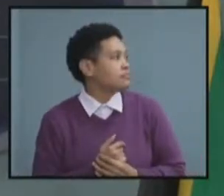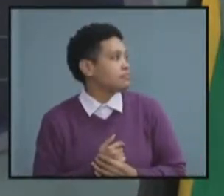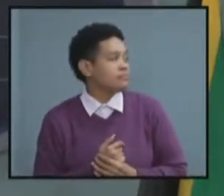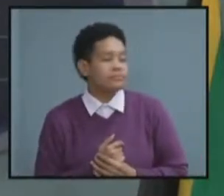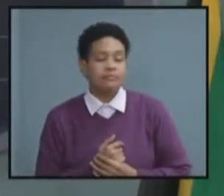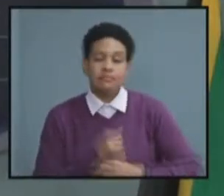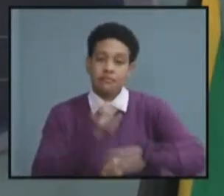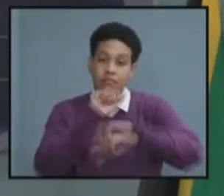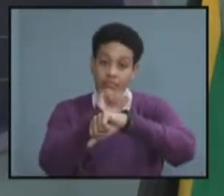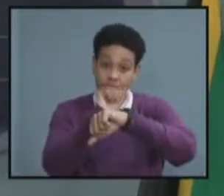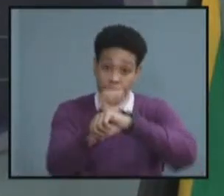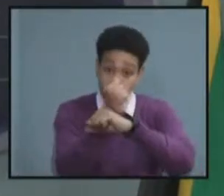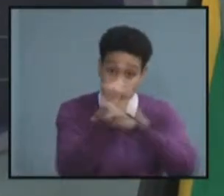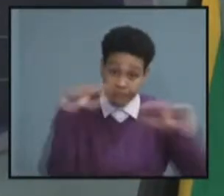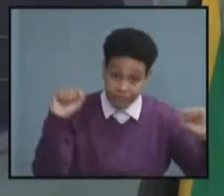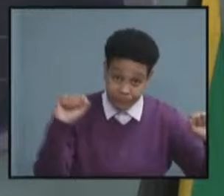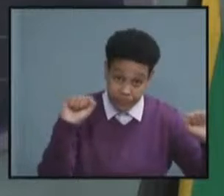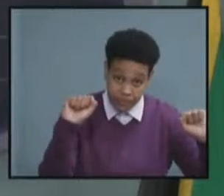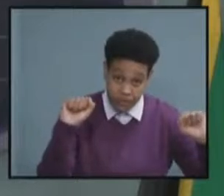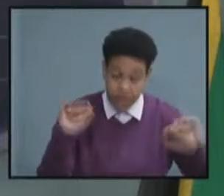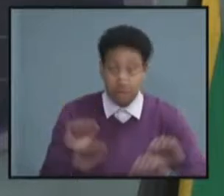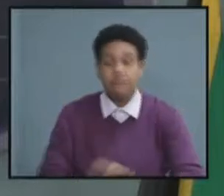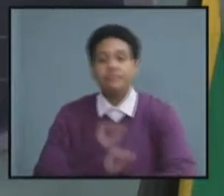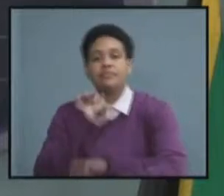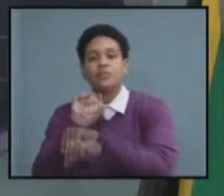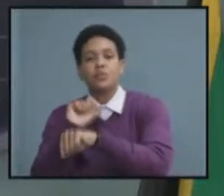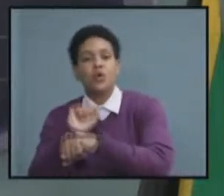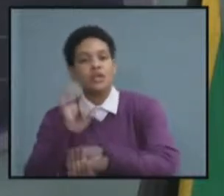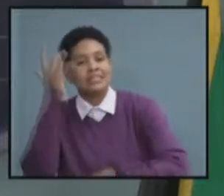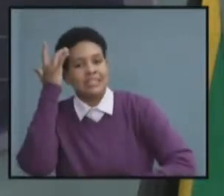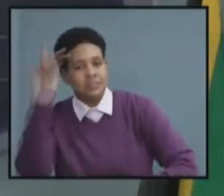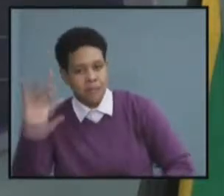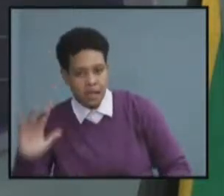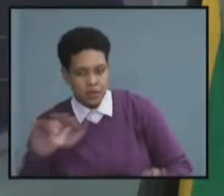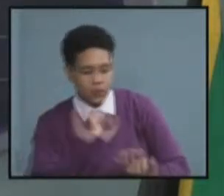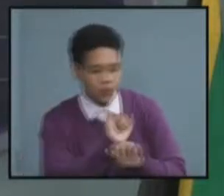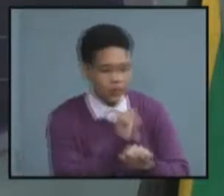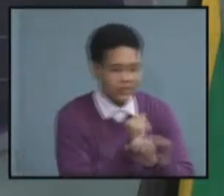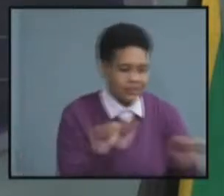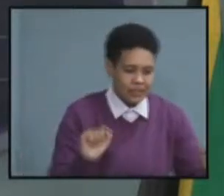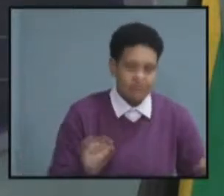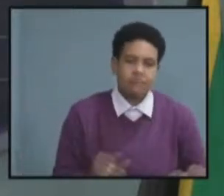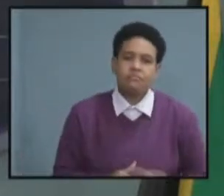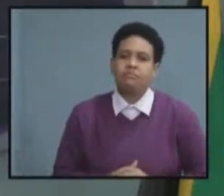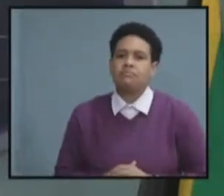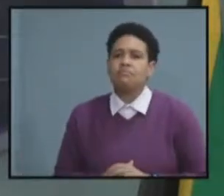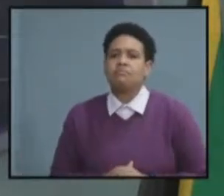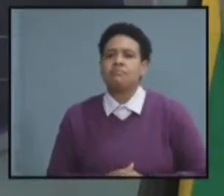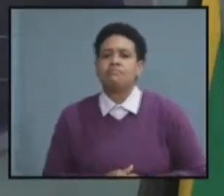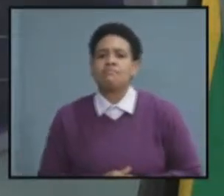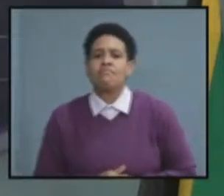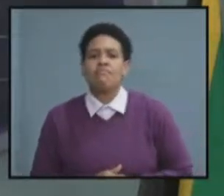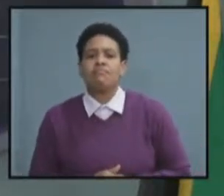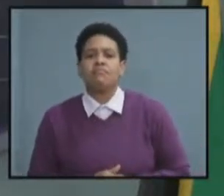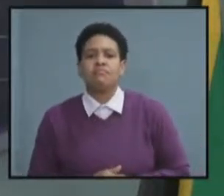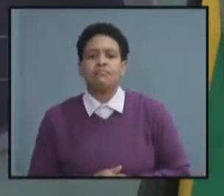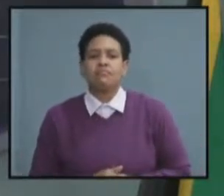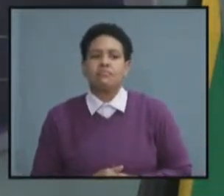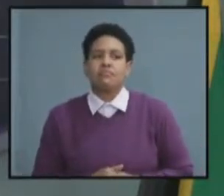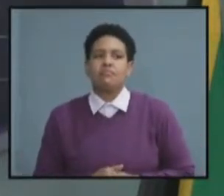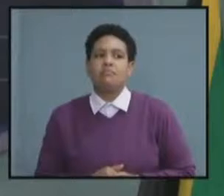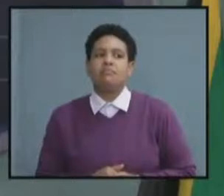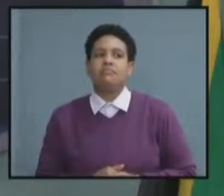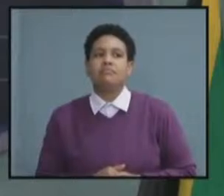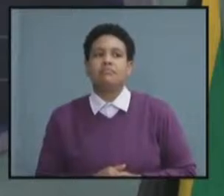work safe and work smart. So work that does not